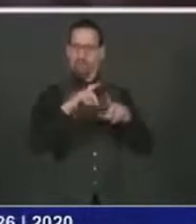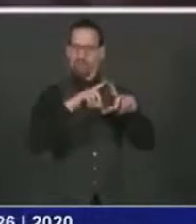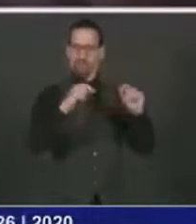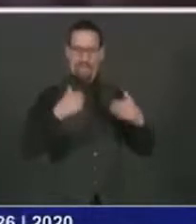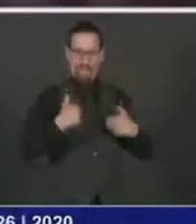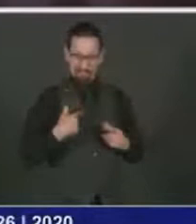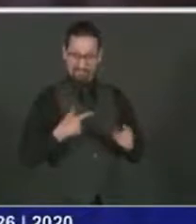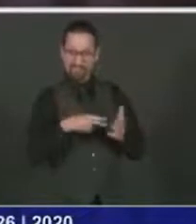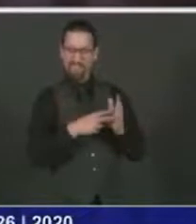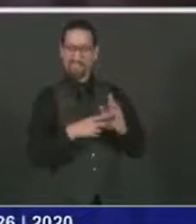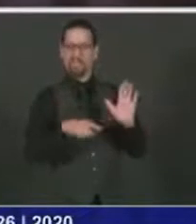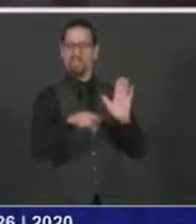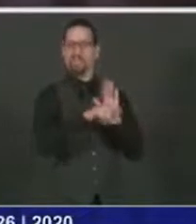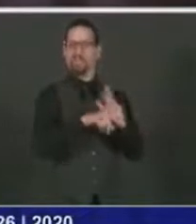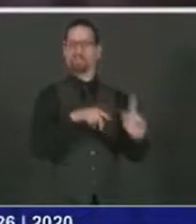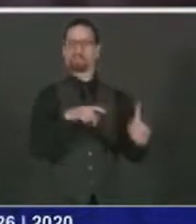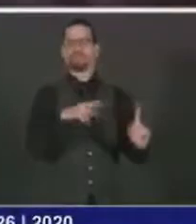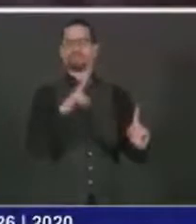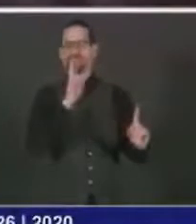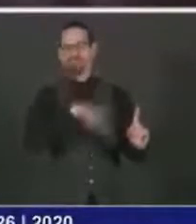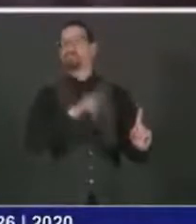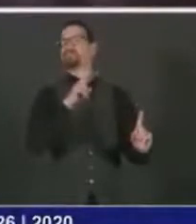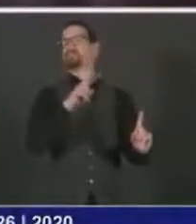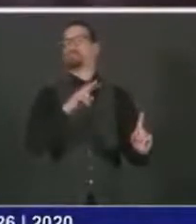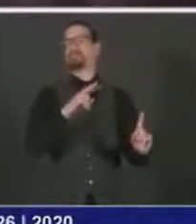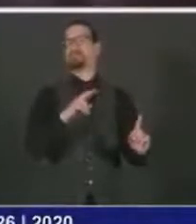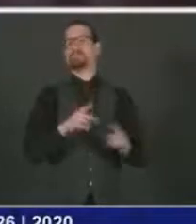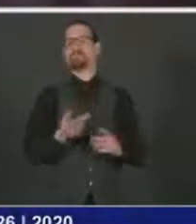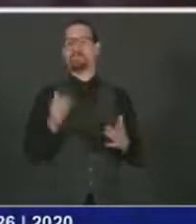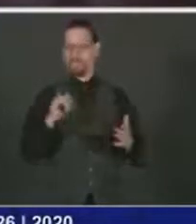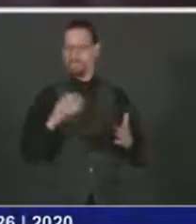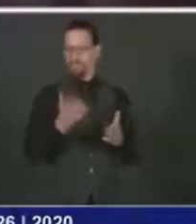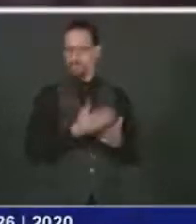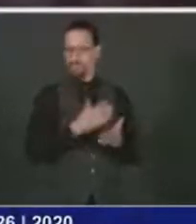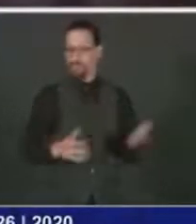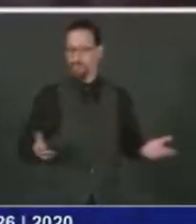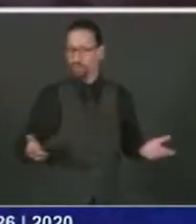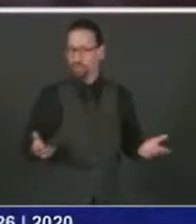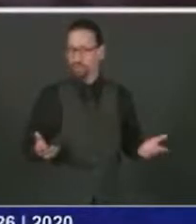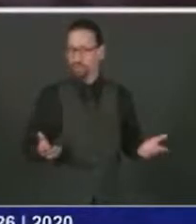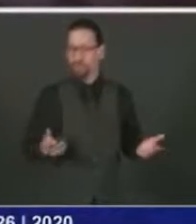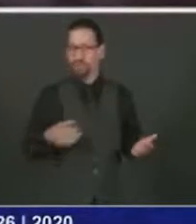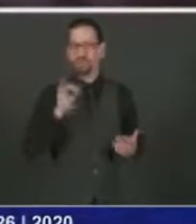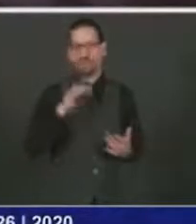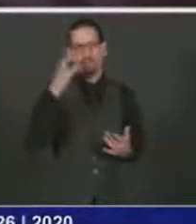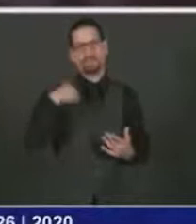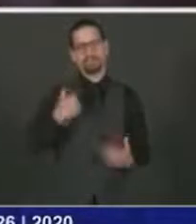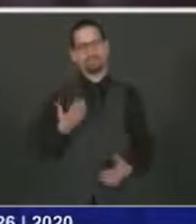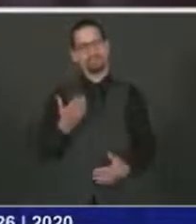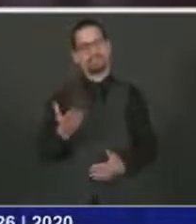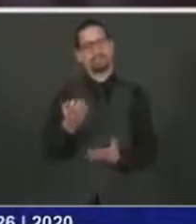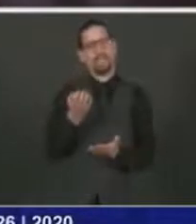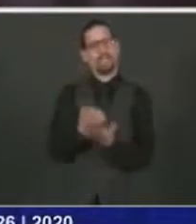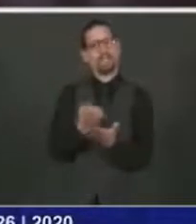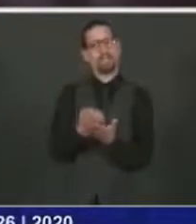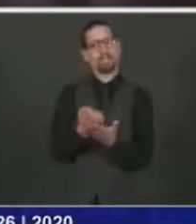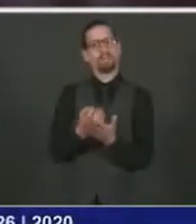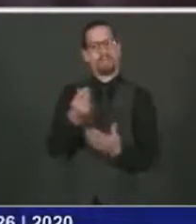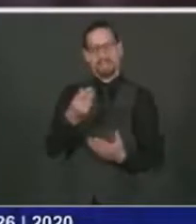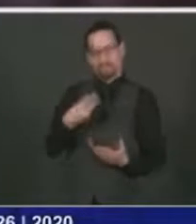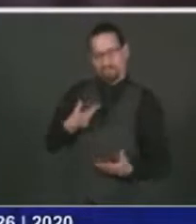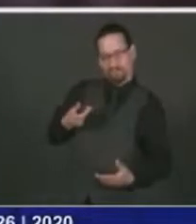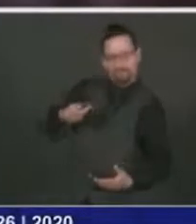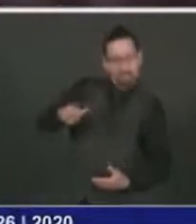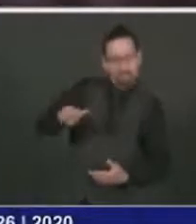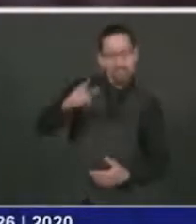discriminatory. And that's why we're trying to provide an economic incentive to give folks a push to get them to think